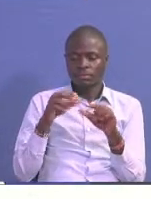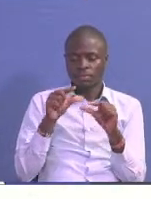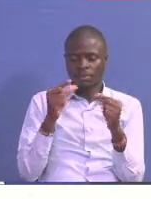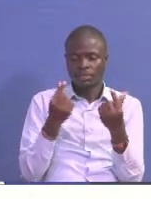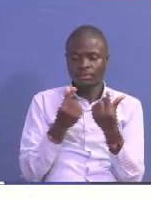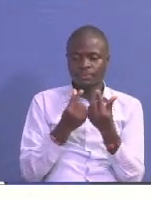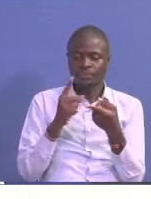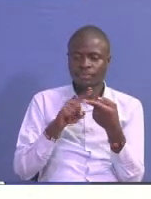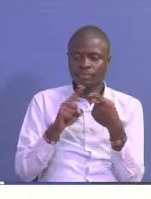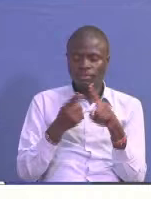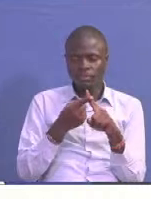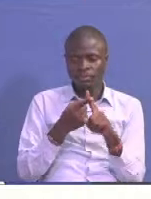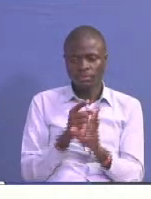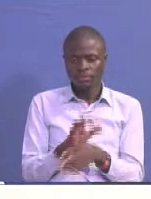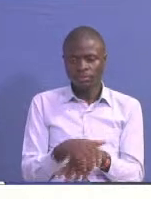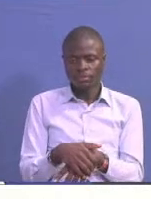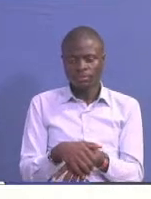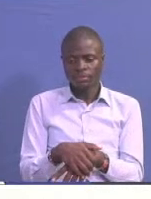standards.